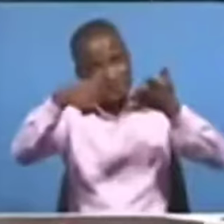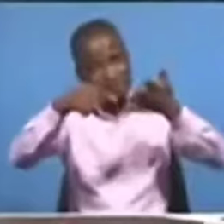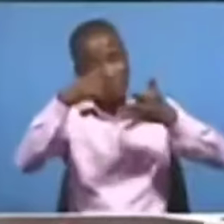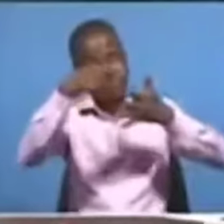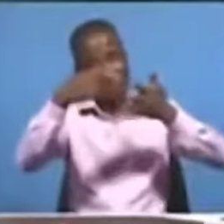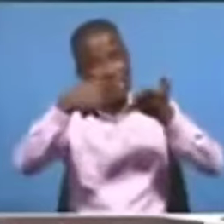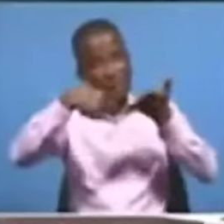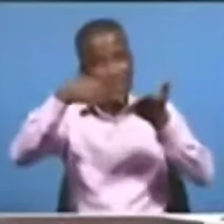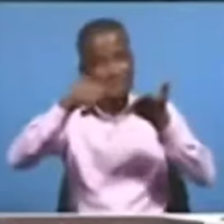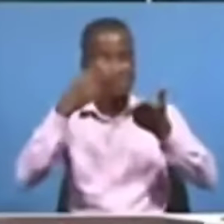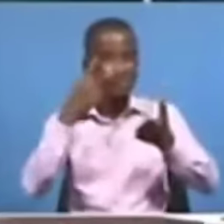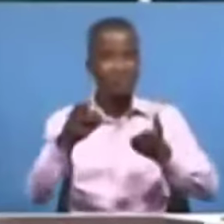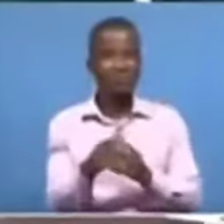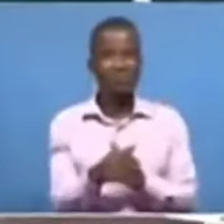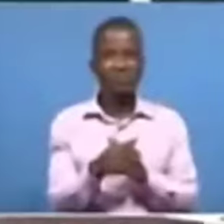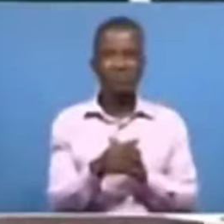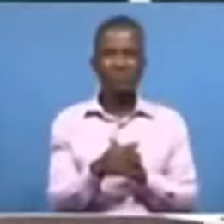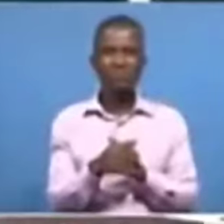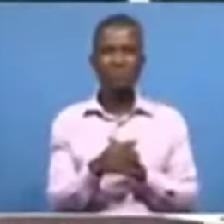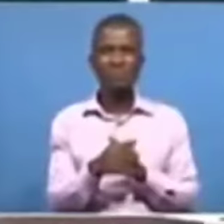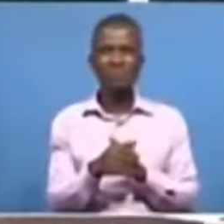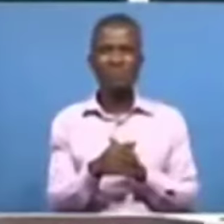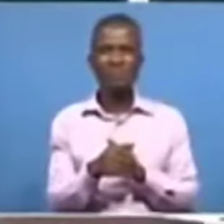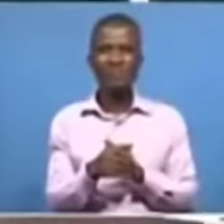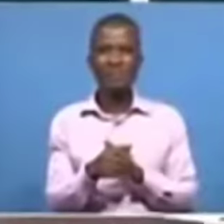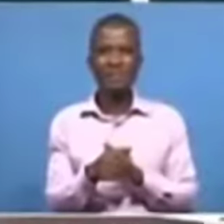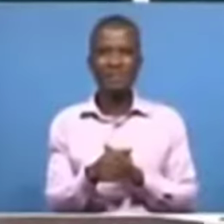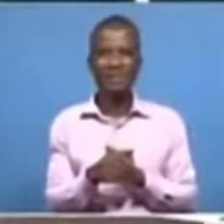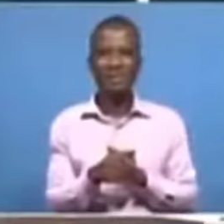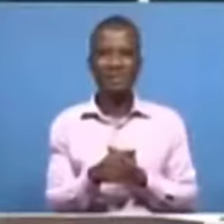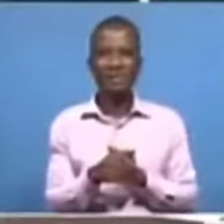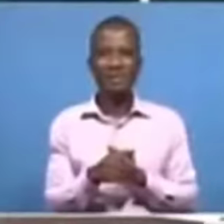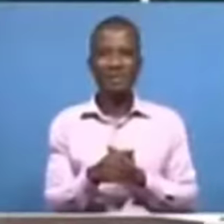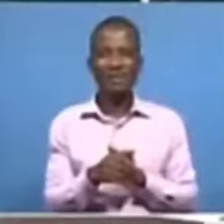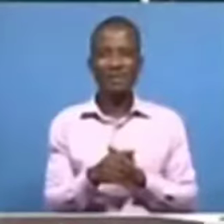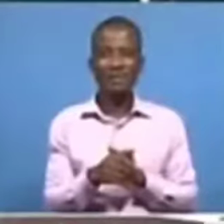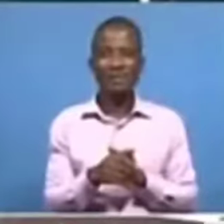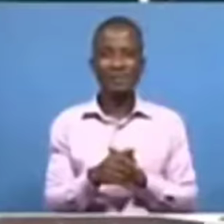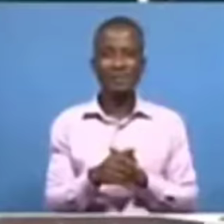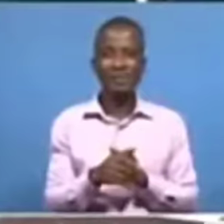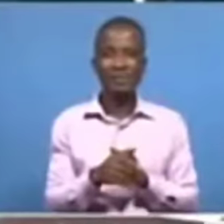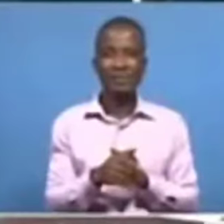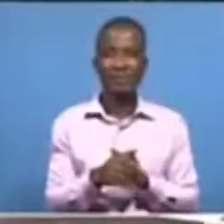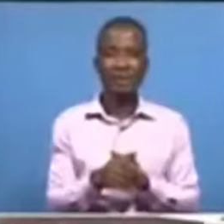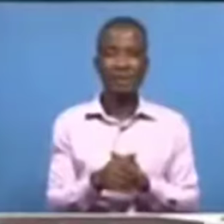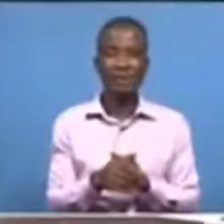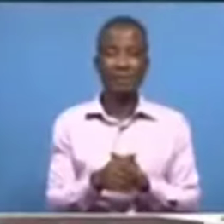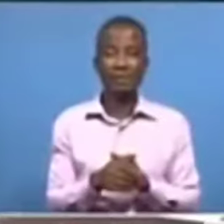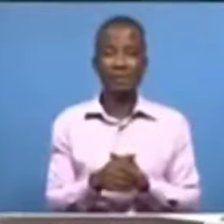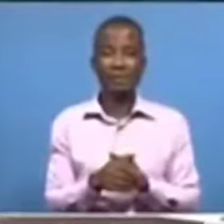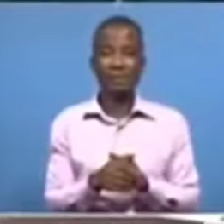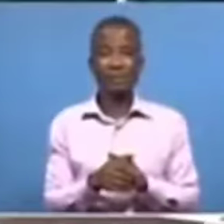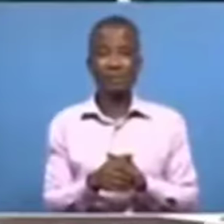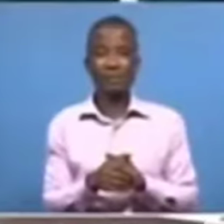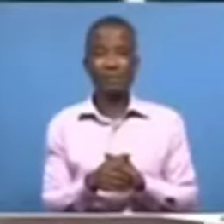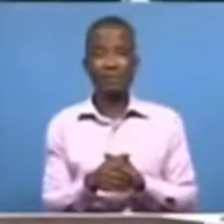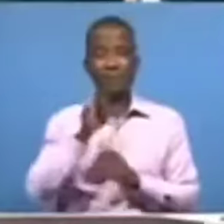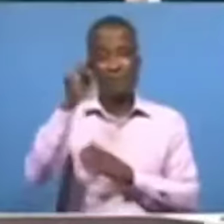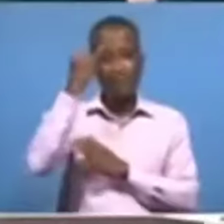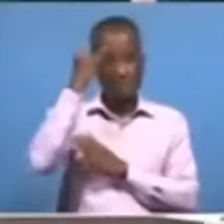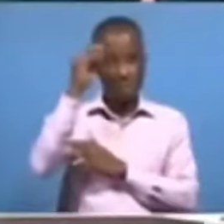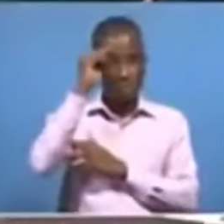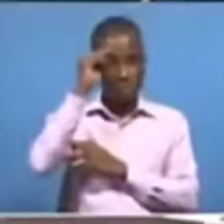28 and paragraph 42, and you can see for yourself that counsel for the petitioner and the petitioner explained clearly why